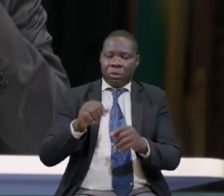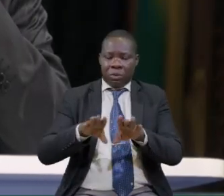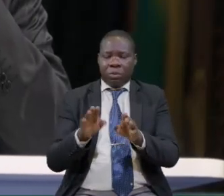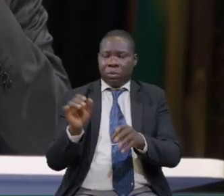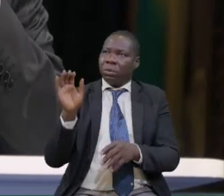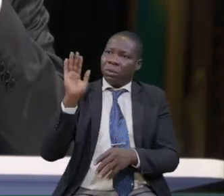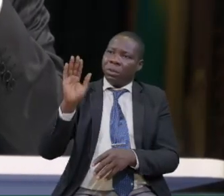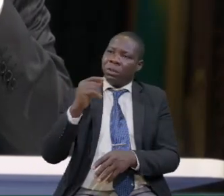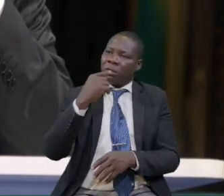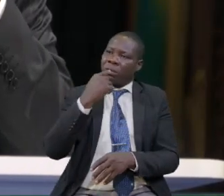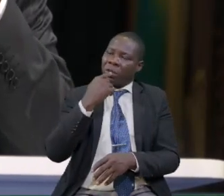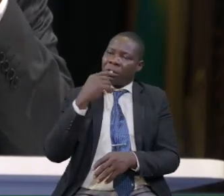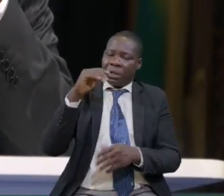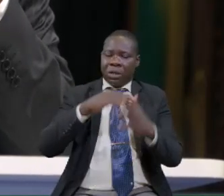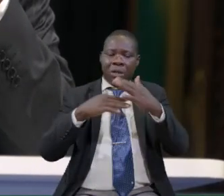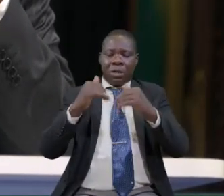it.